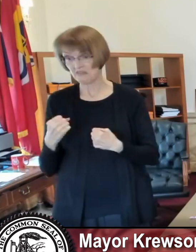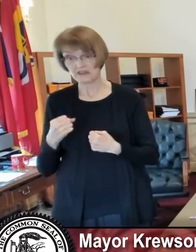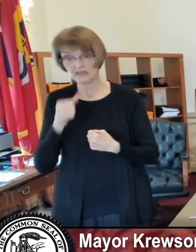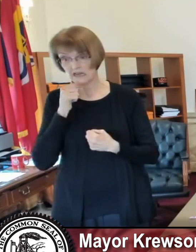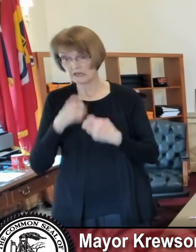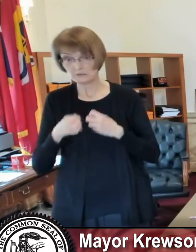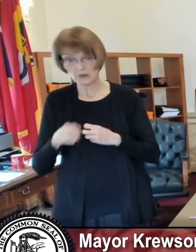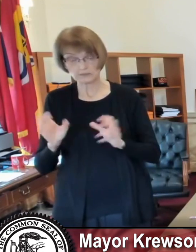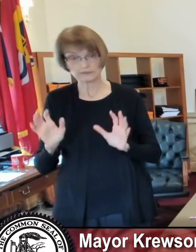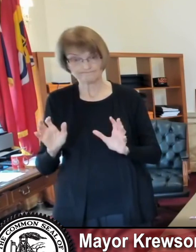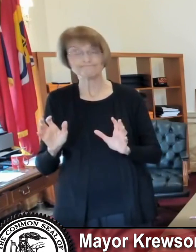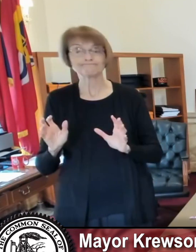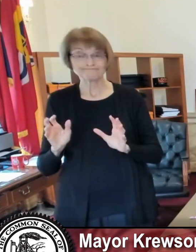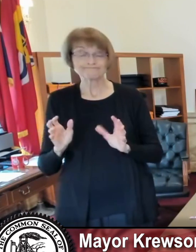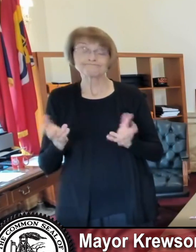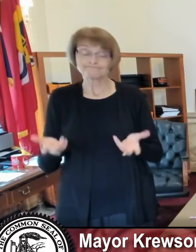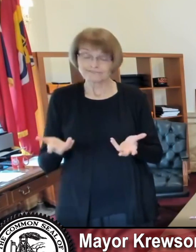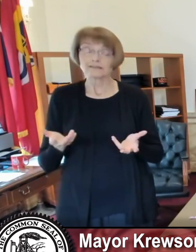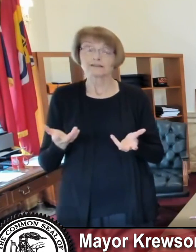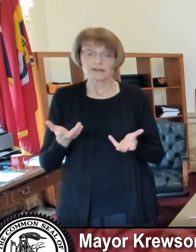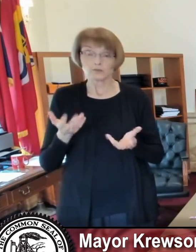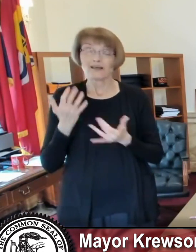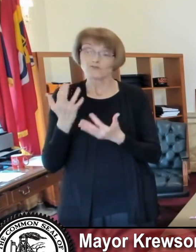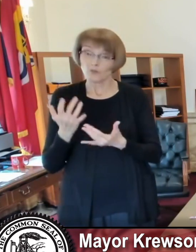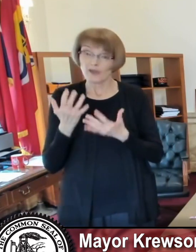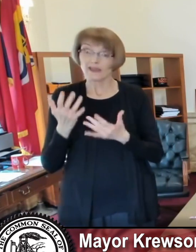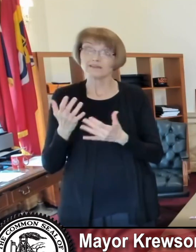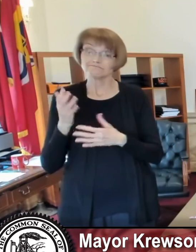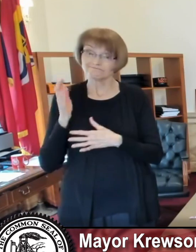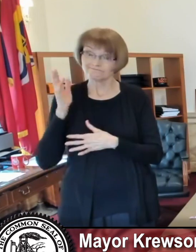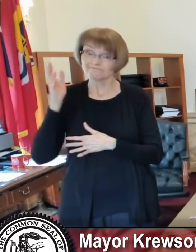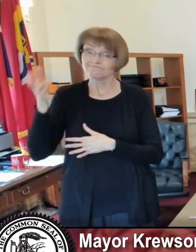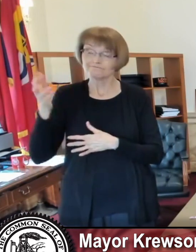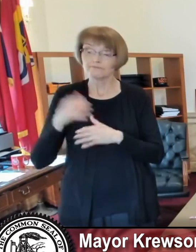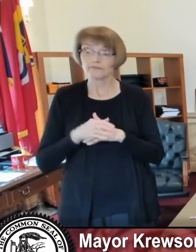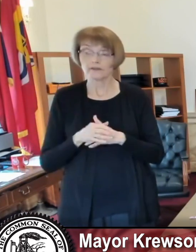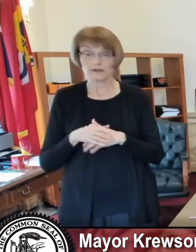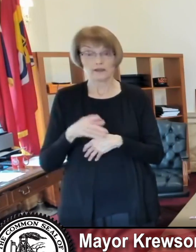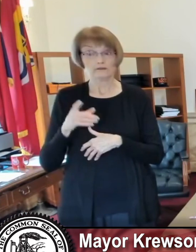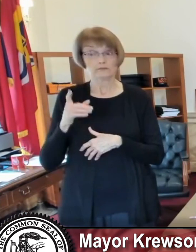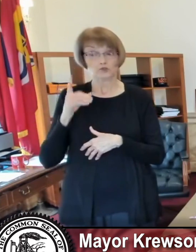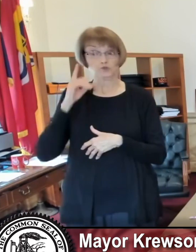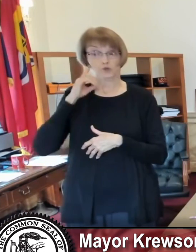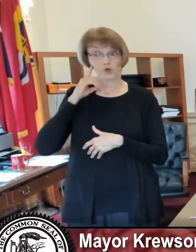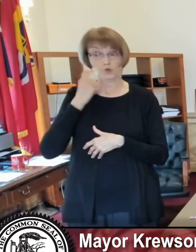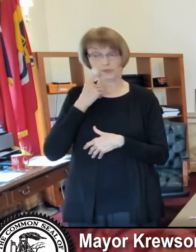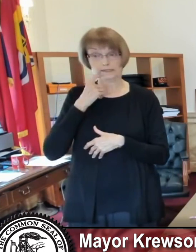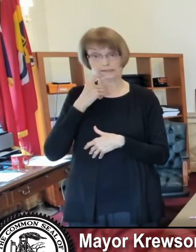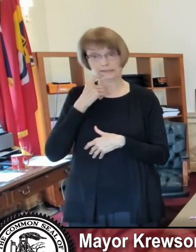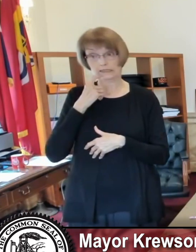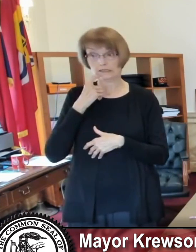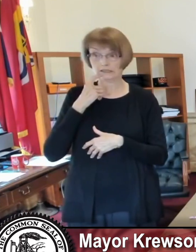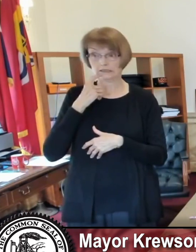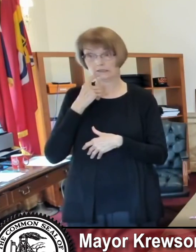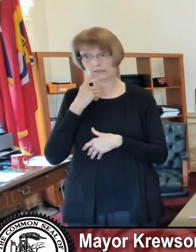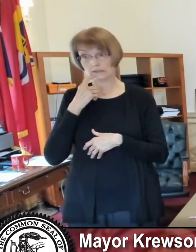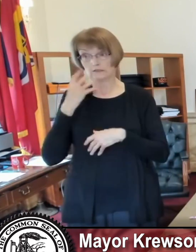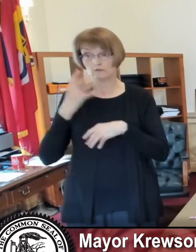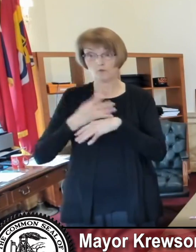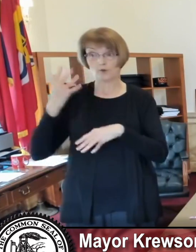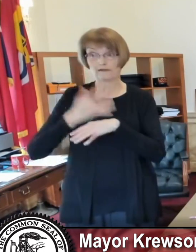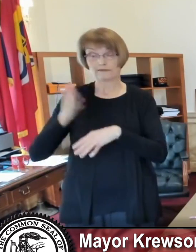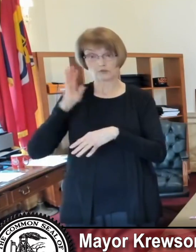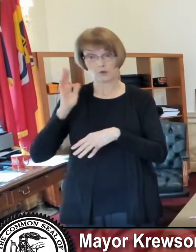table eating or drinking in a restaurant. They are required when you're out shopping, whether you're grocery shopping or